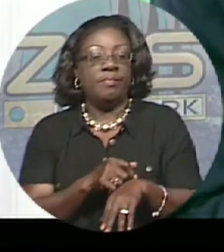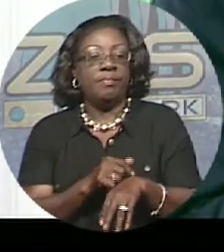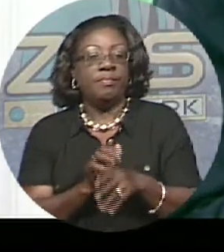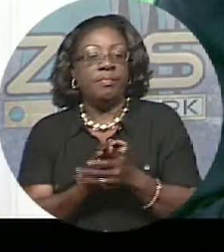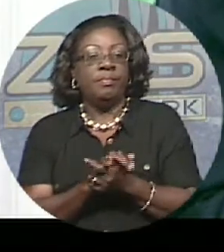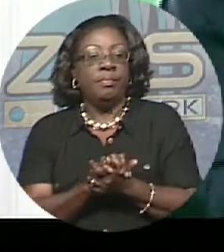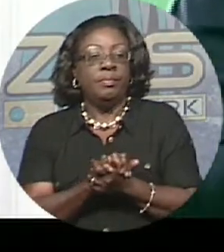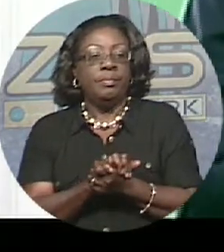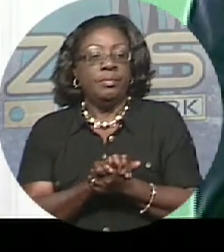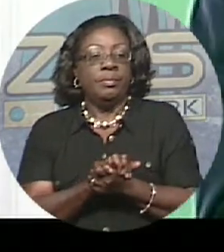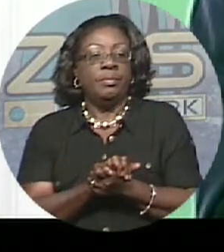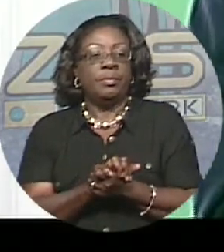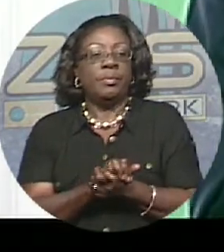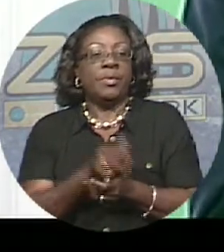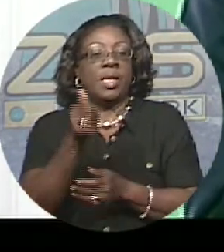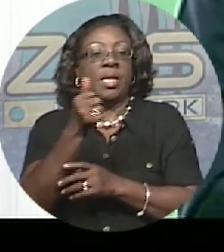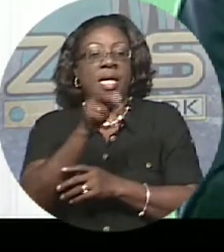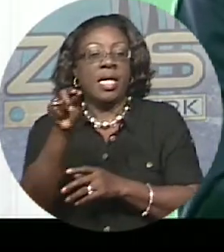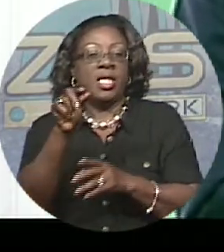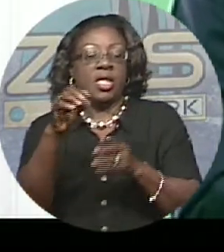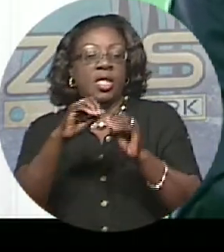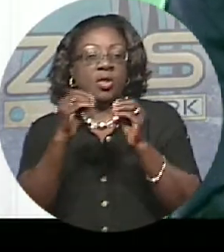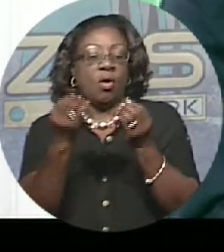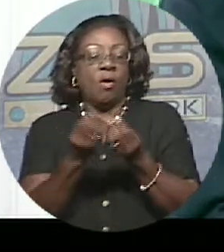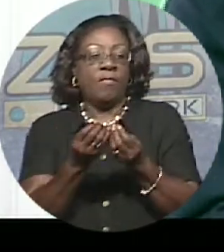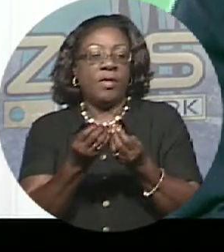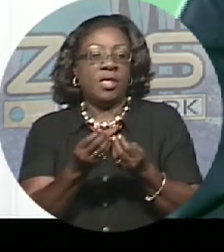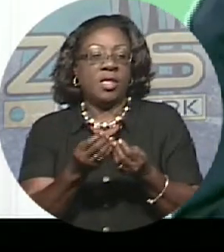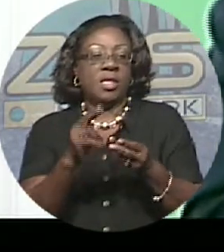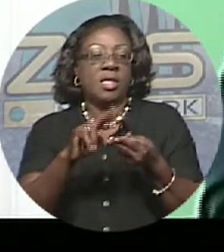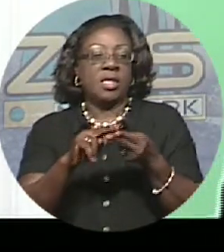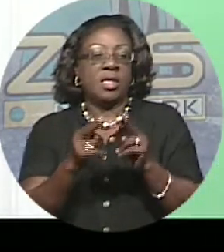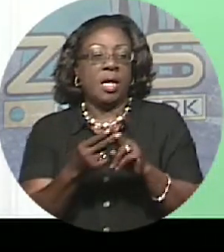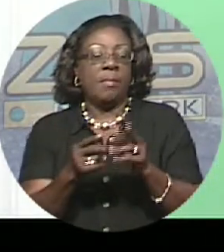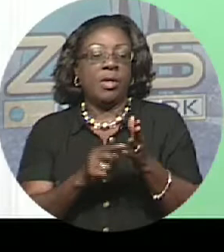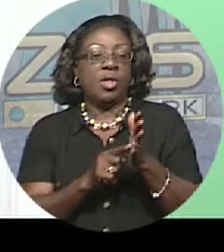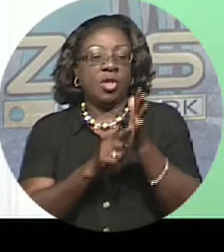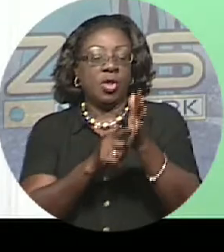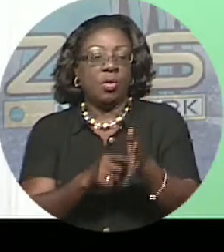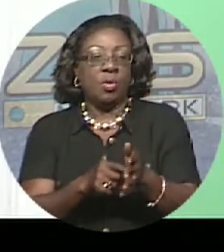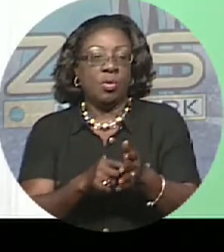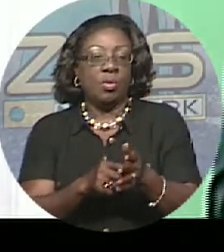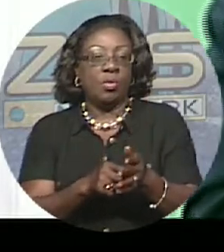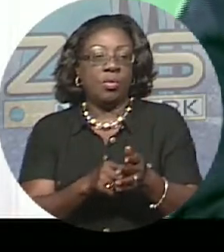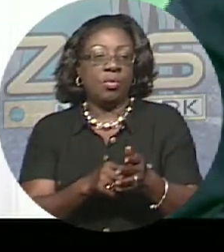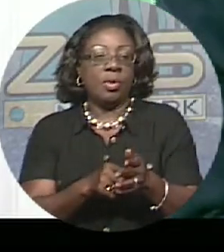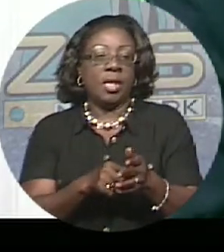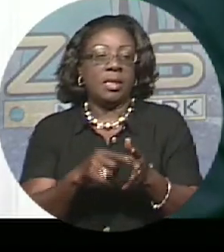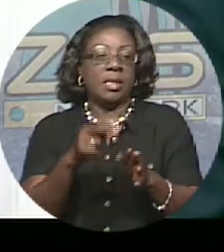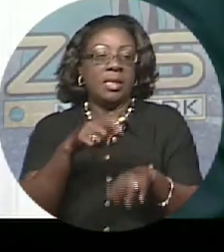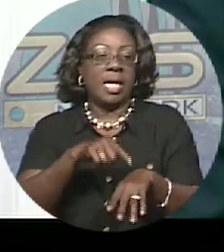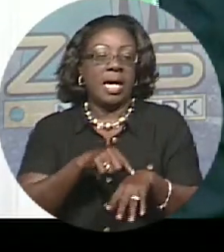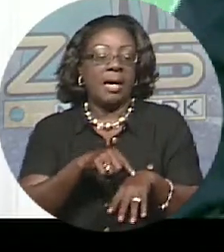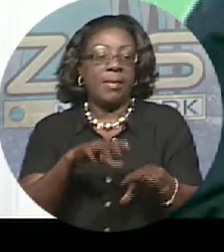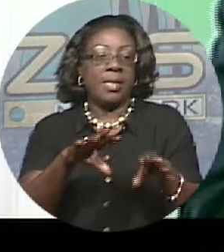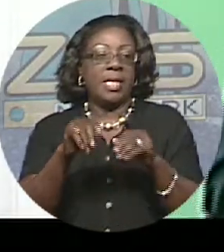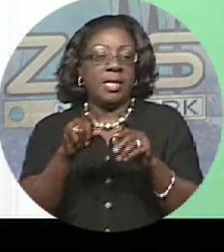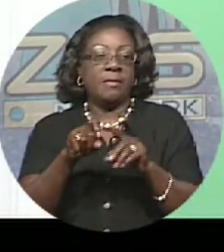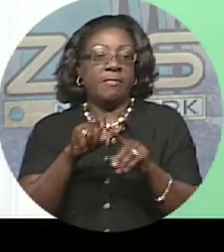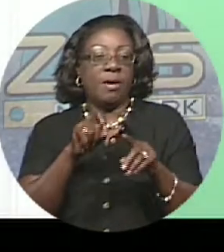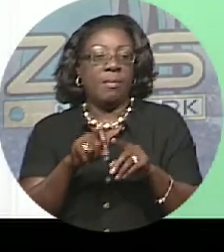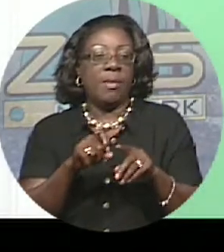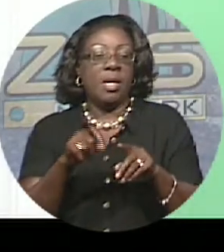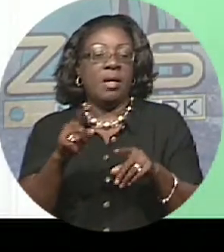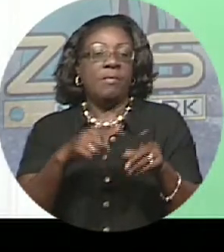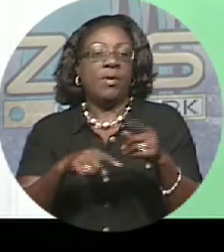now. The AG's office statistics reveal that the average time that it takes from